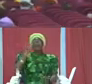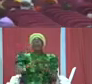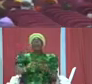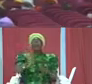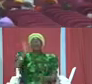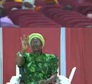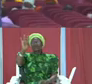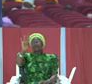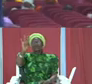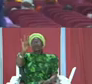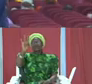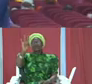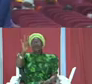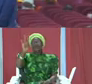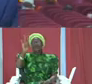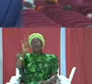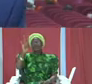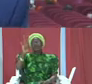8.